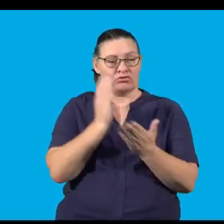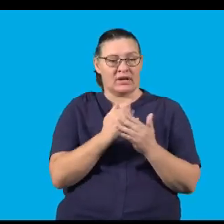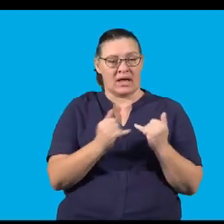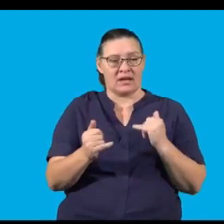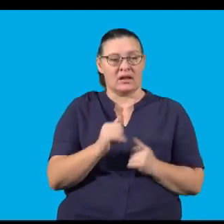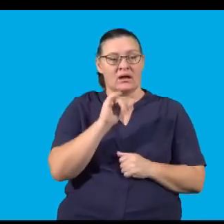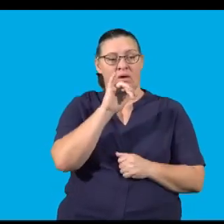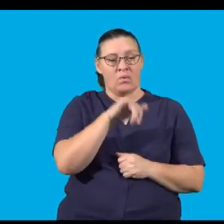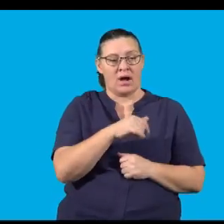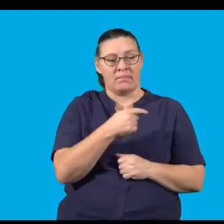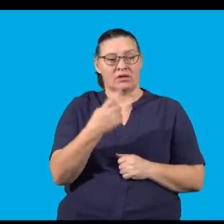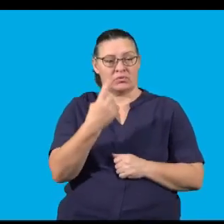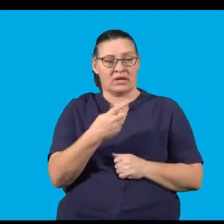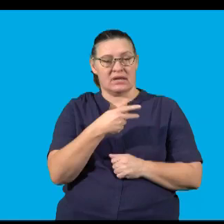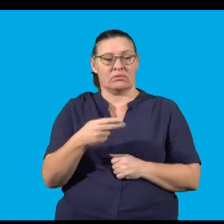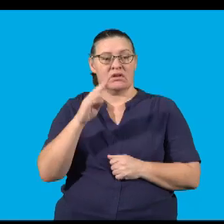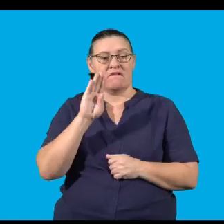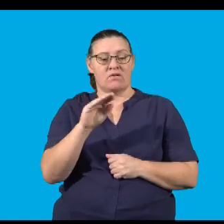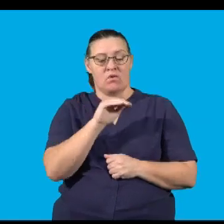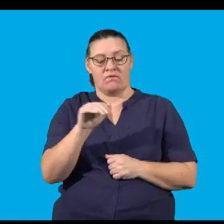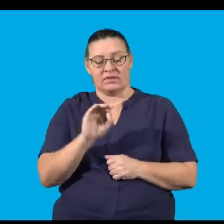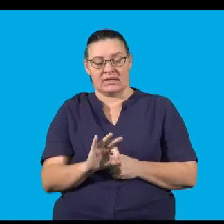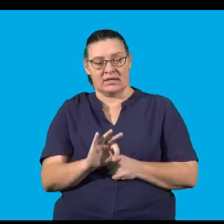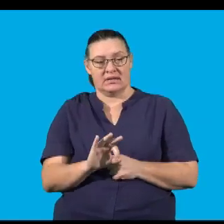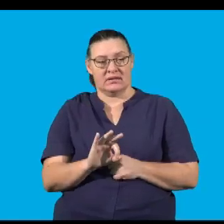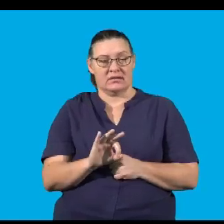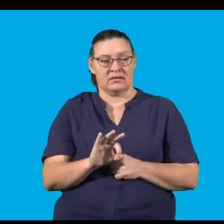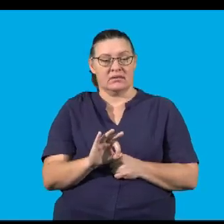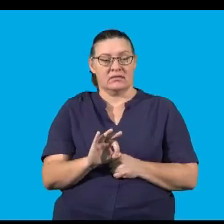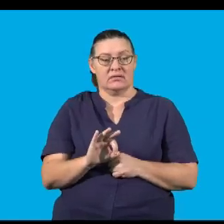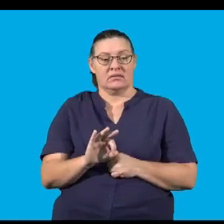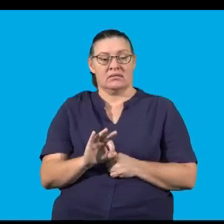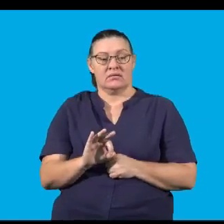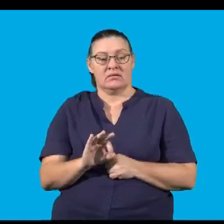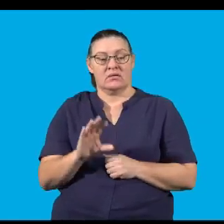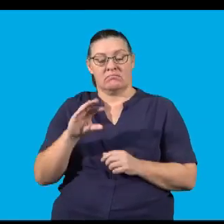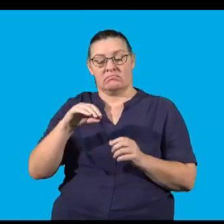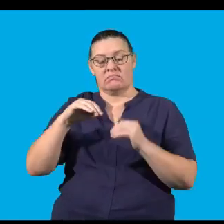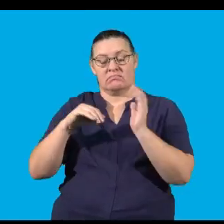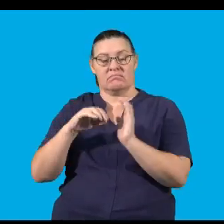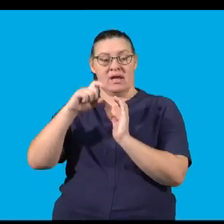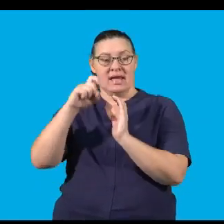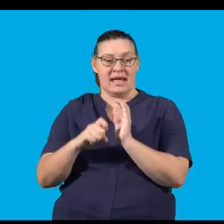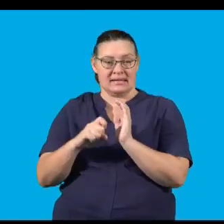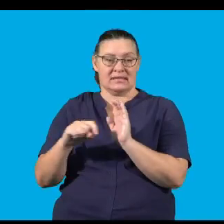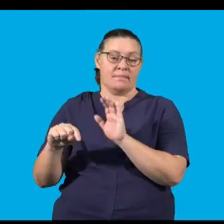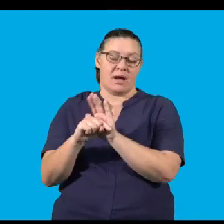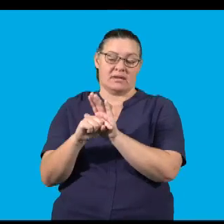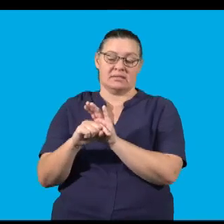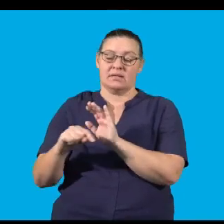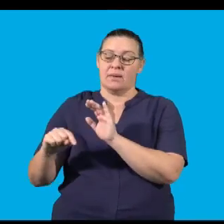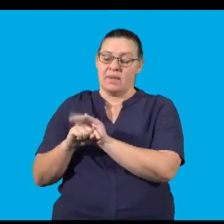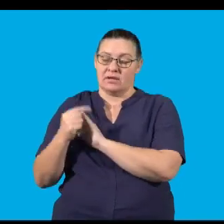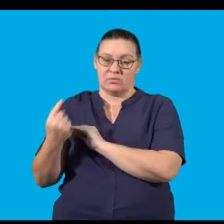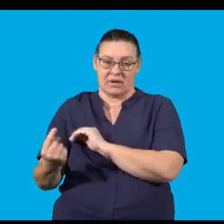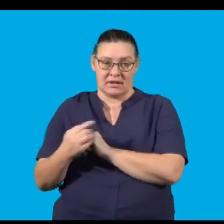Y minus 1 is equal to 4/3 into x minus